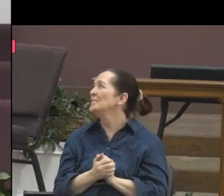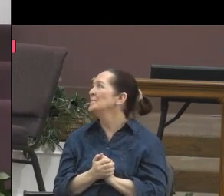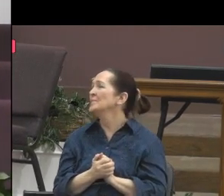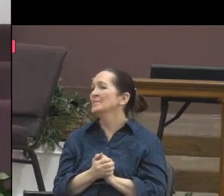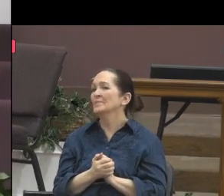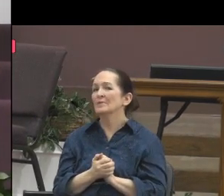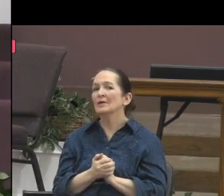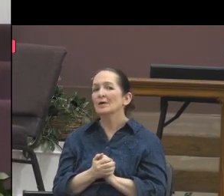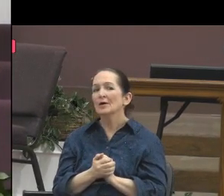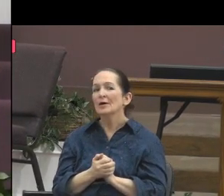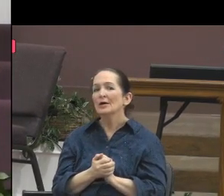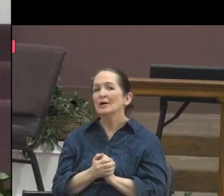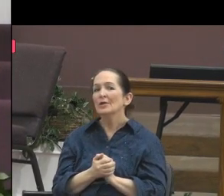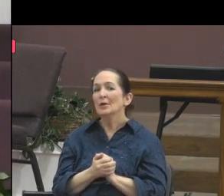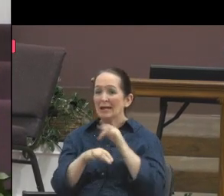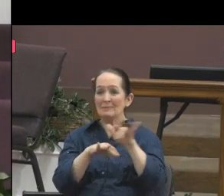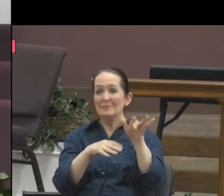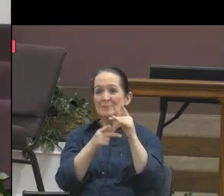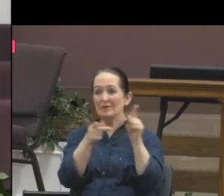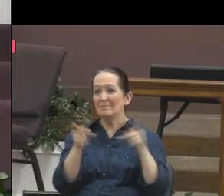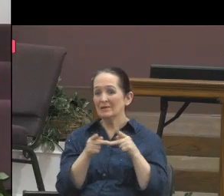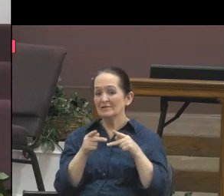There are some spaces around you.